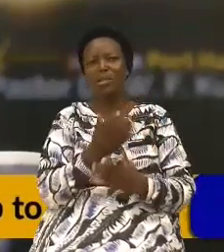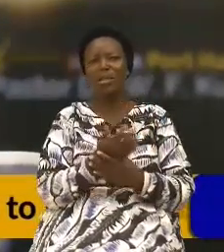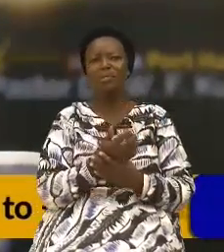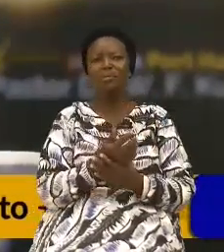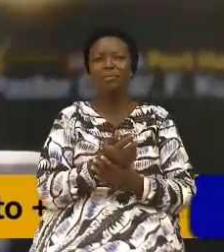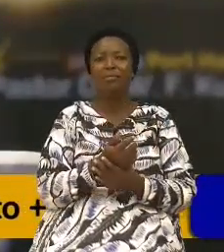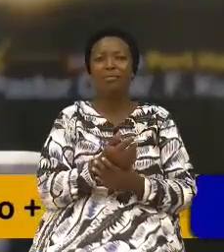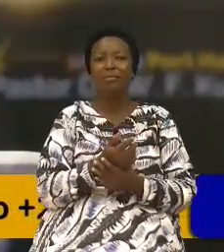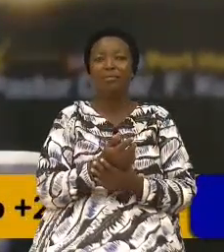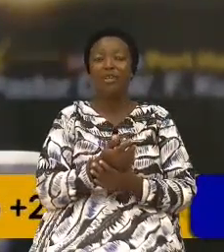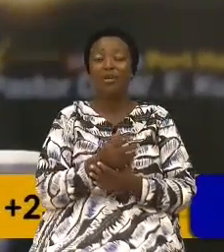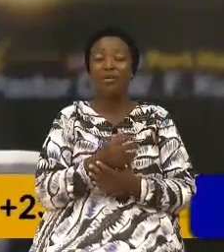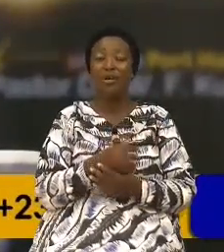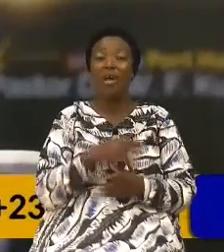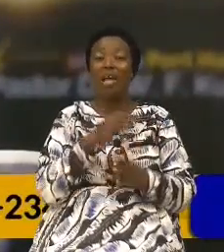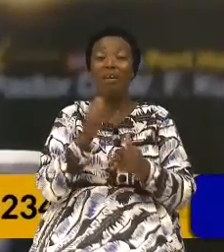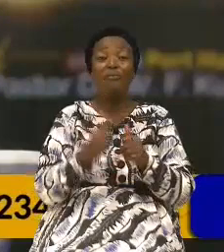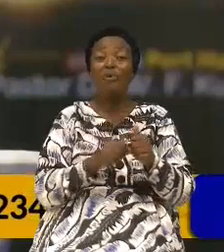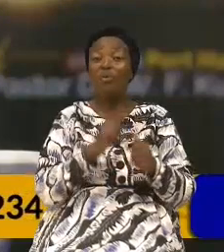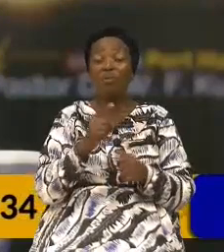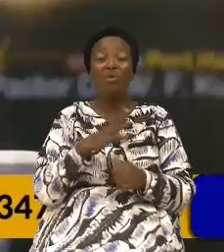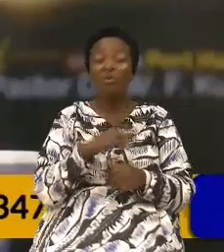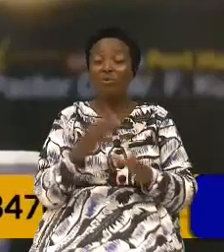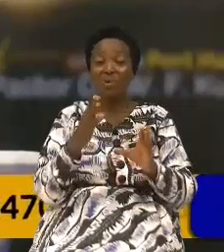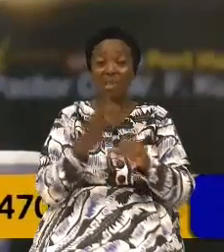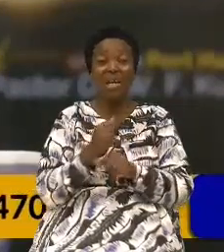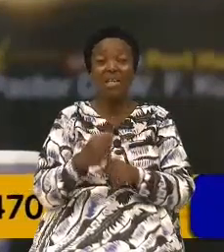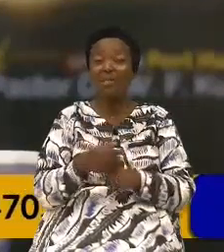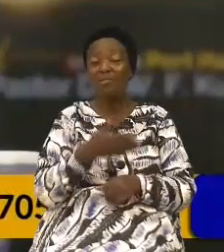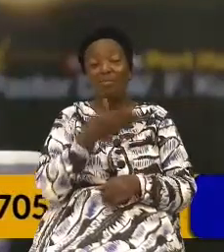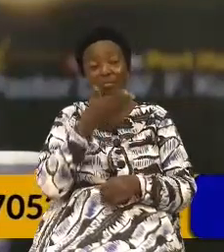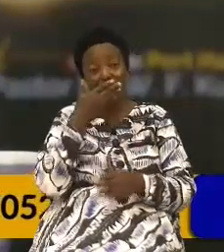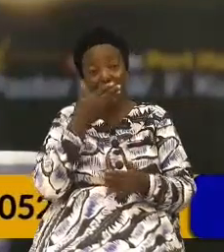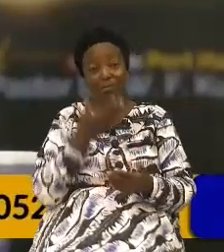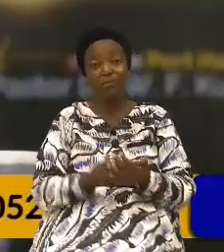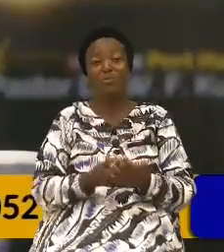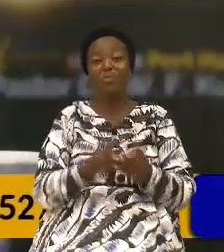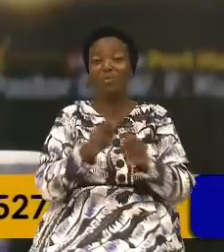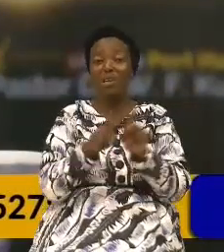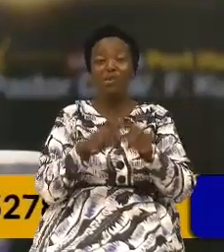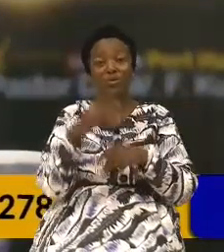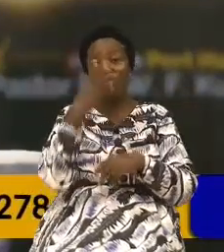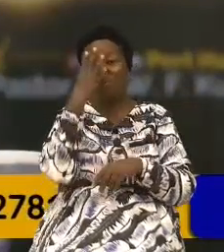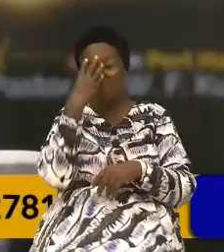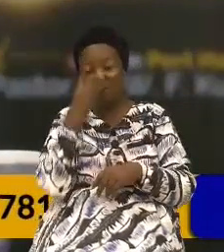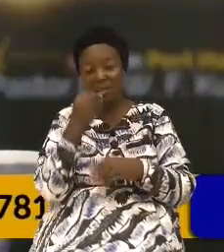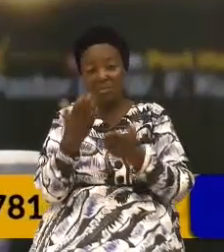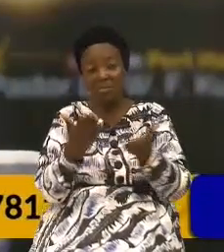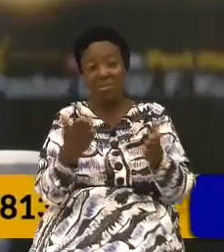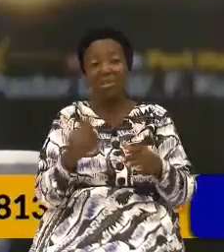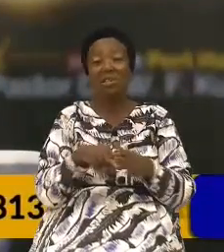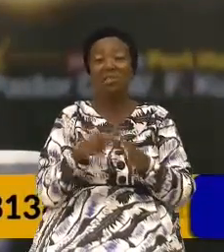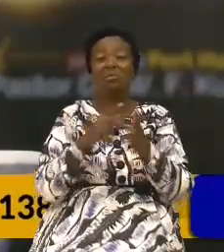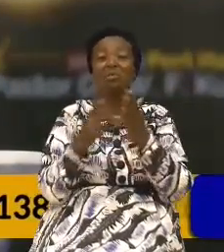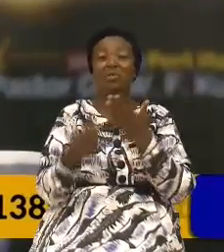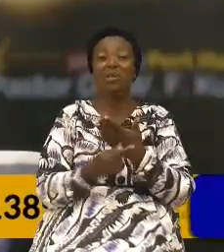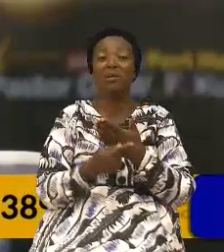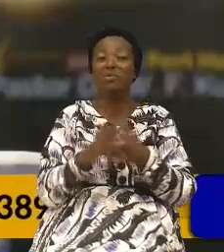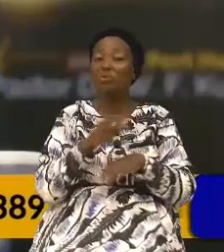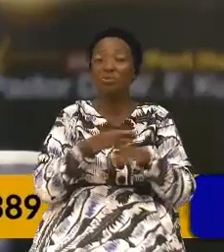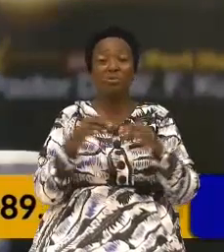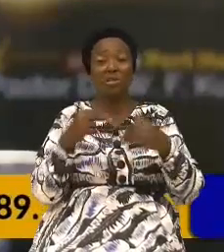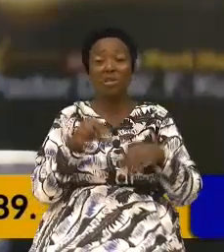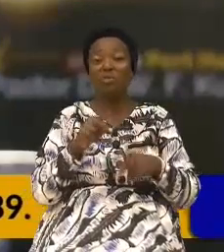region? You will be accommodated within the camp here, so there is no need to hurry.